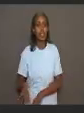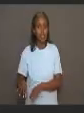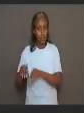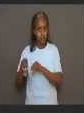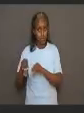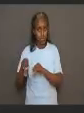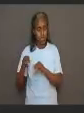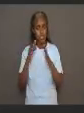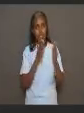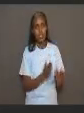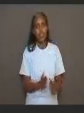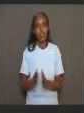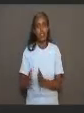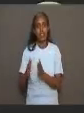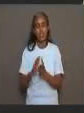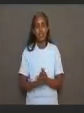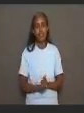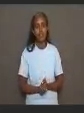Students, let's get ready.